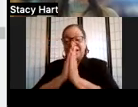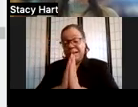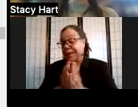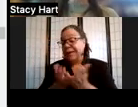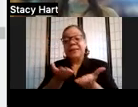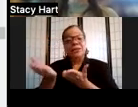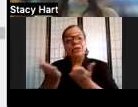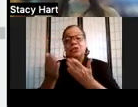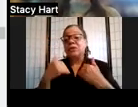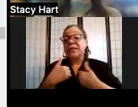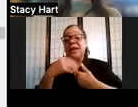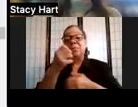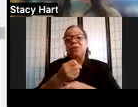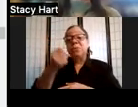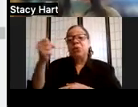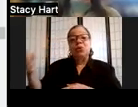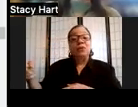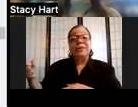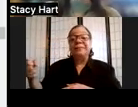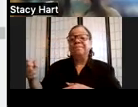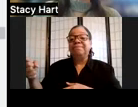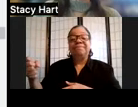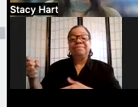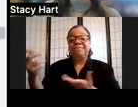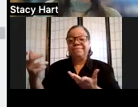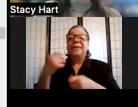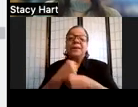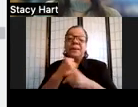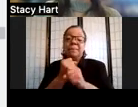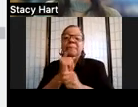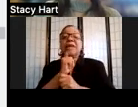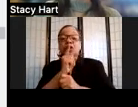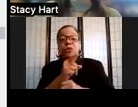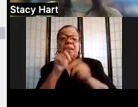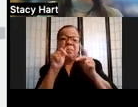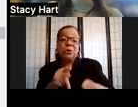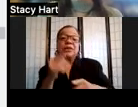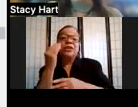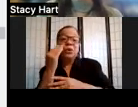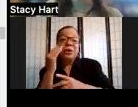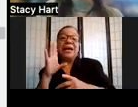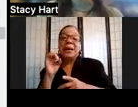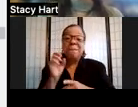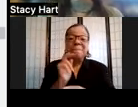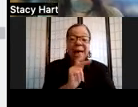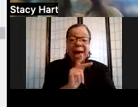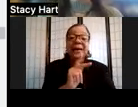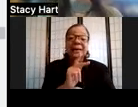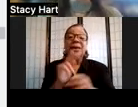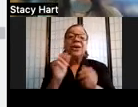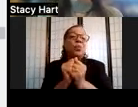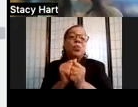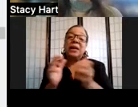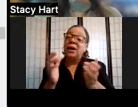be removed and then make sure that the person knows that they can come back without the